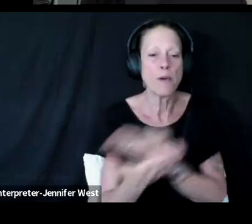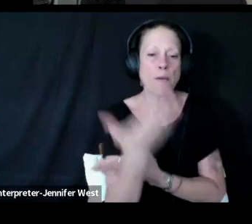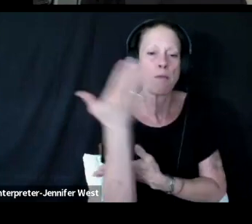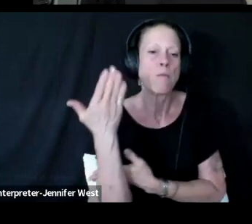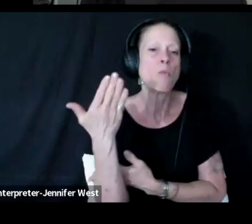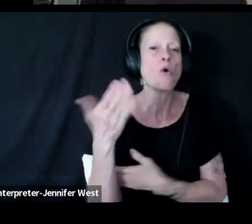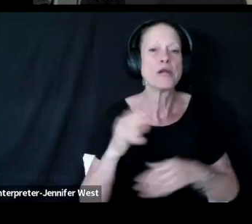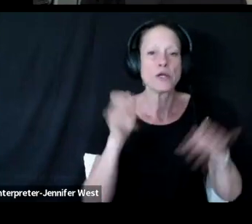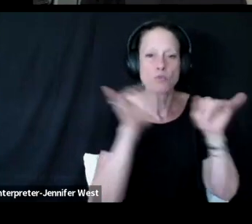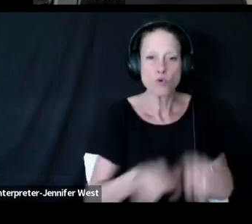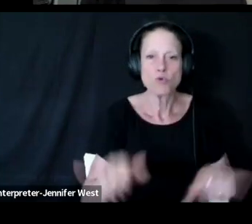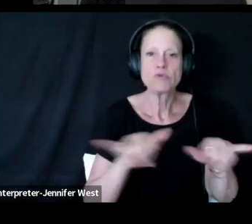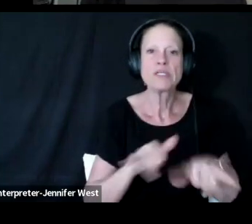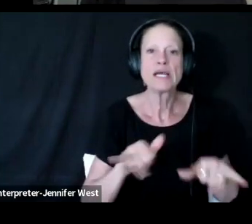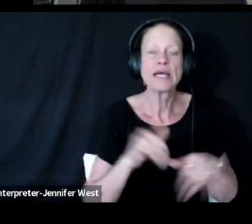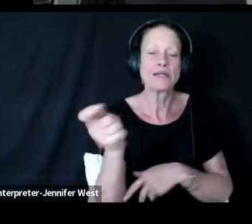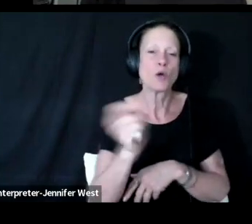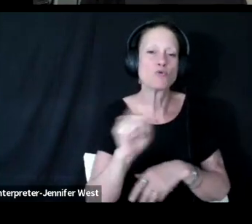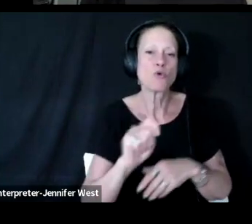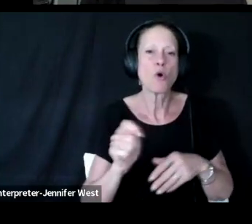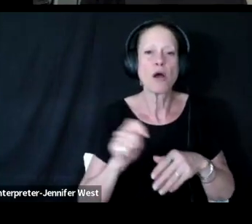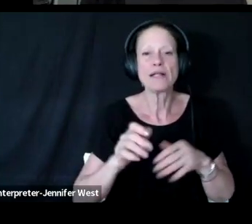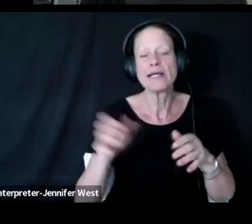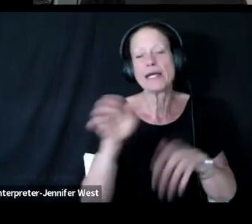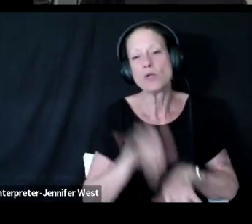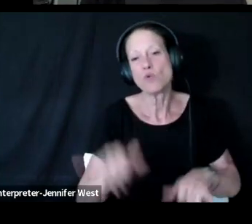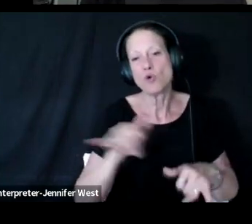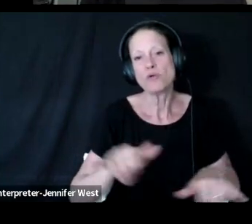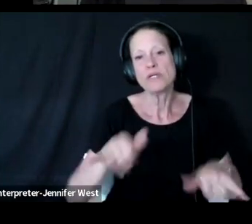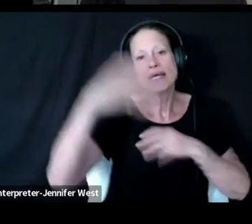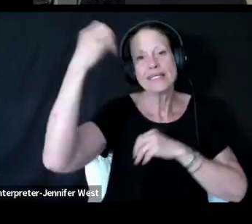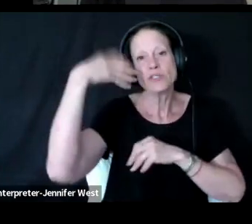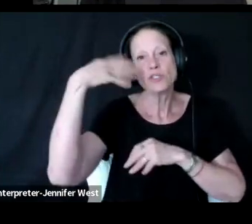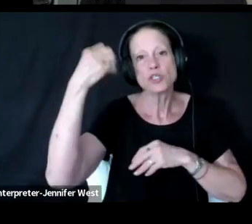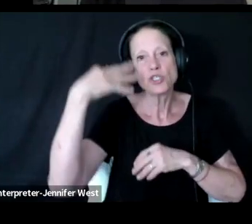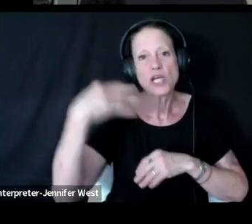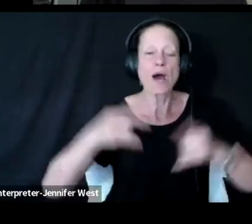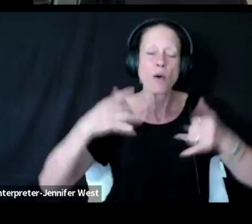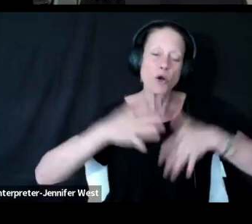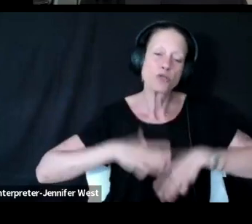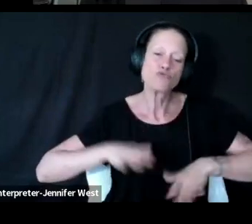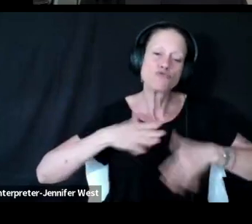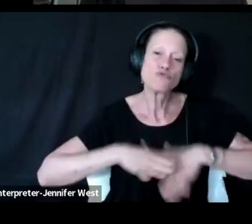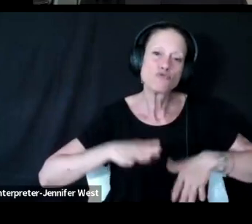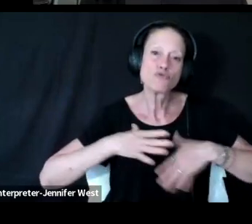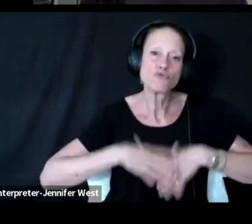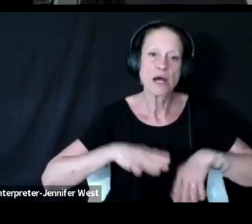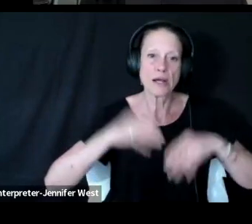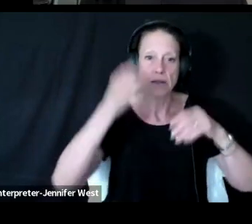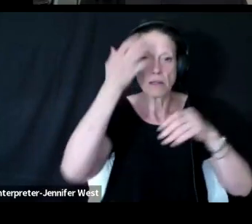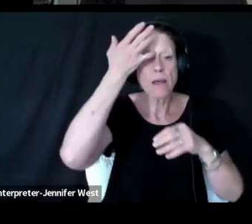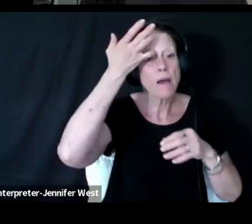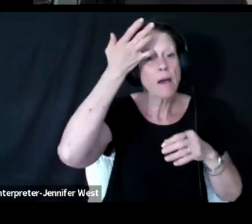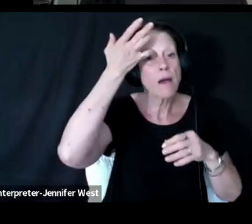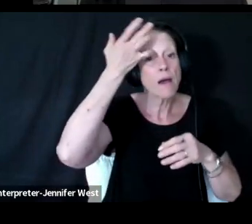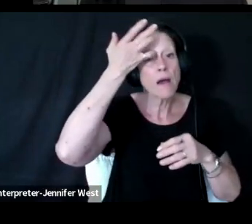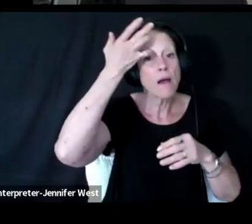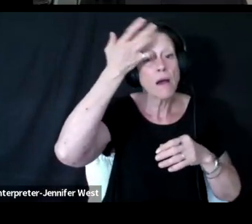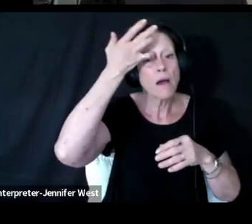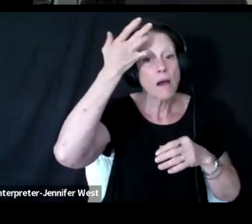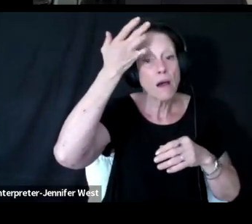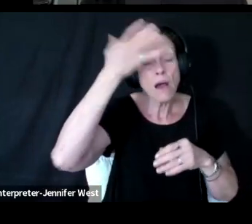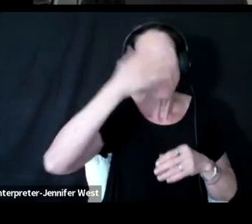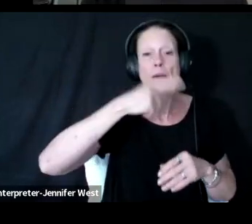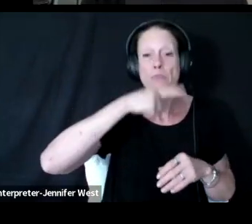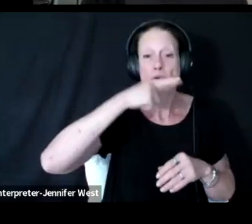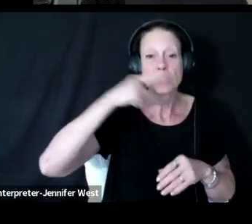toileting routine, a dressing routine, a shower routine, a menses routine, brushing teeth, and